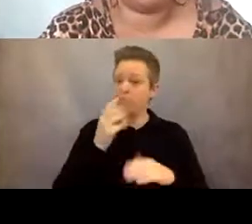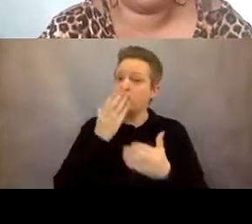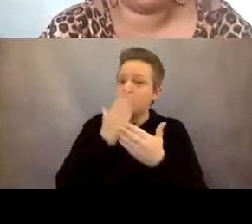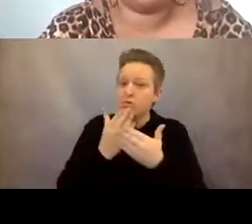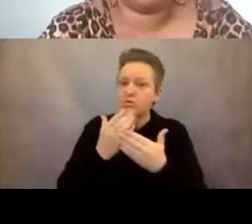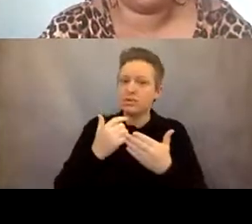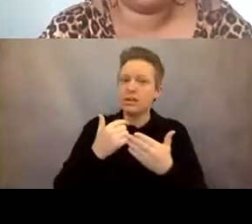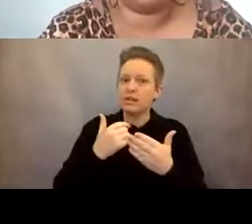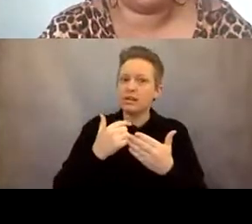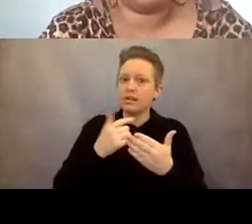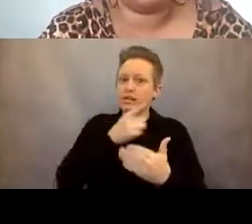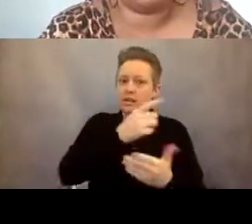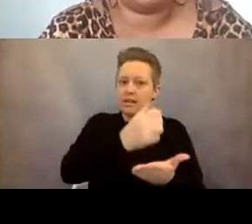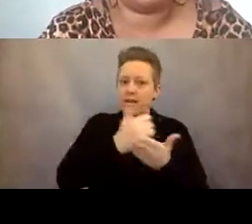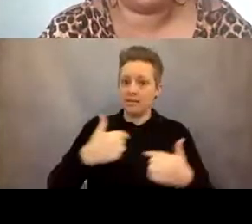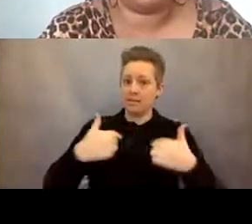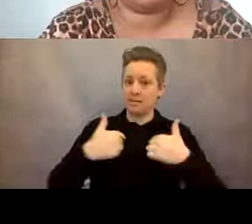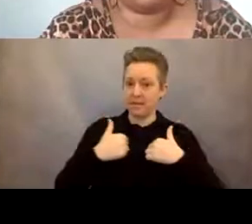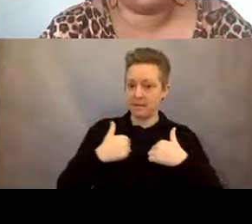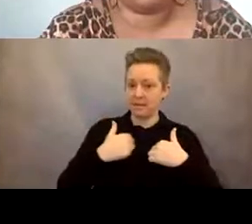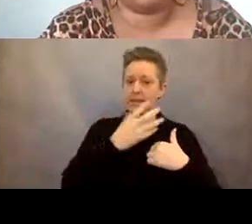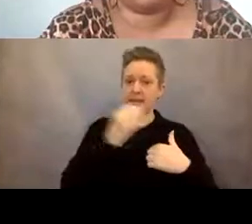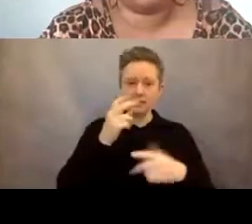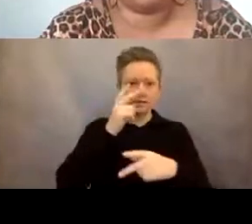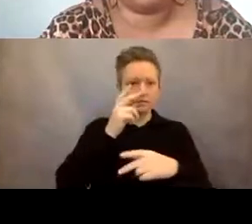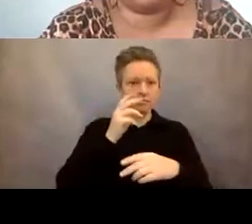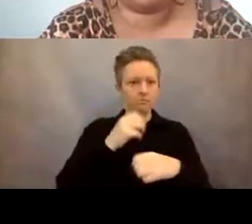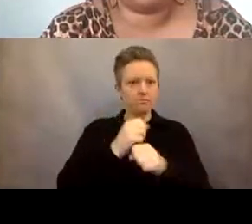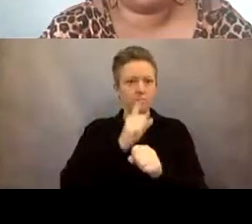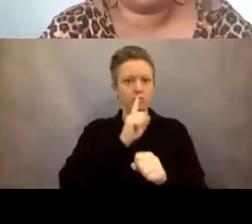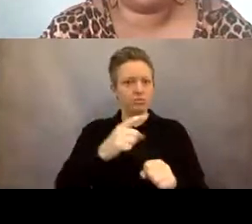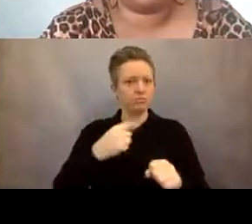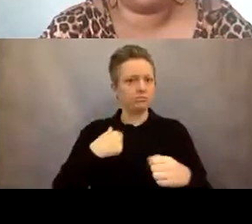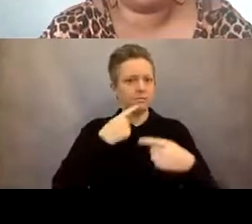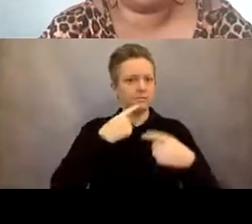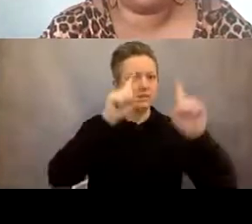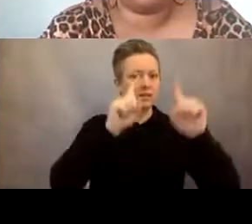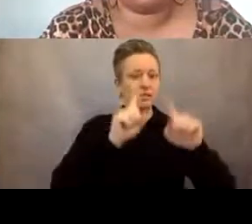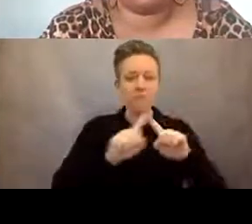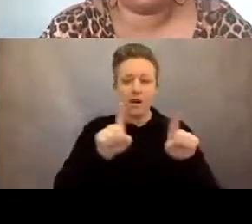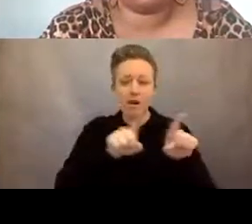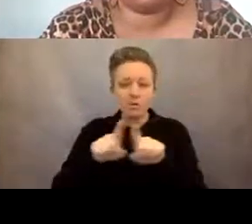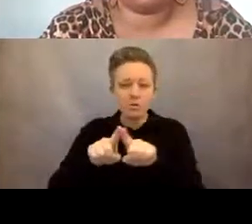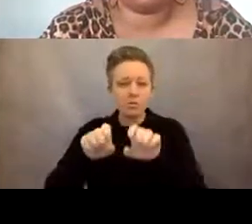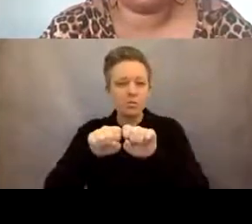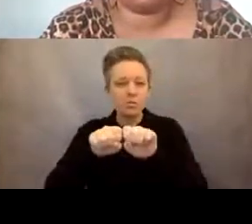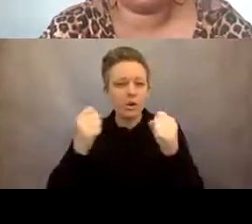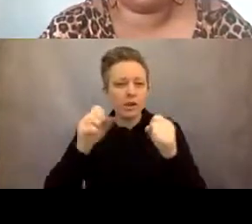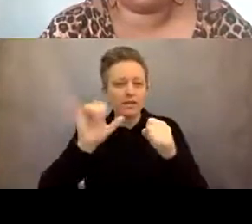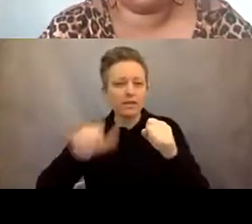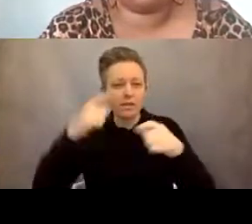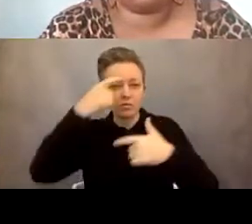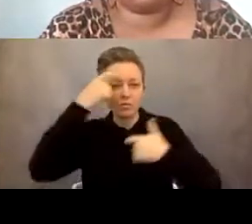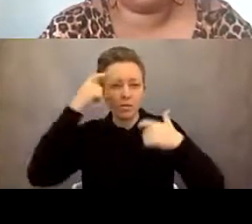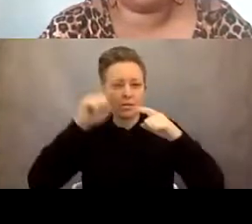be able to be given what she was given as a result. So we look at a whole different path from here on out for my daughter and her kids and